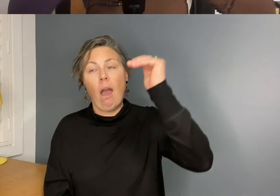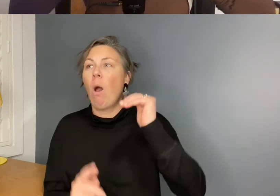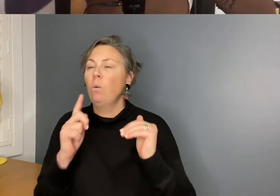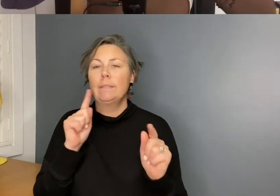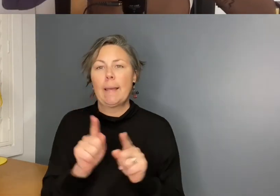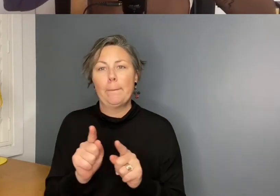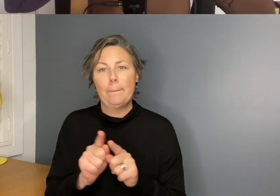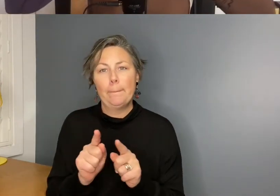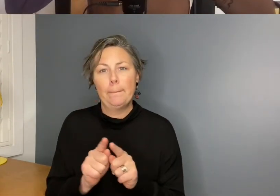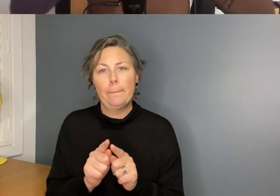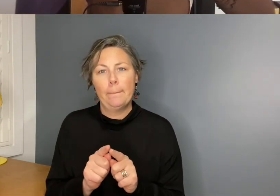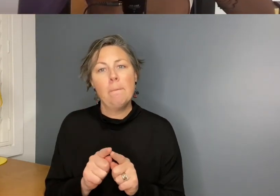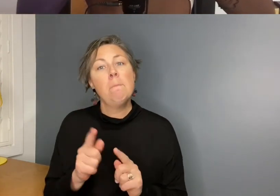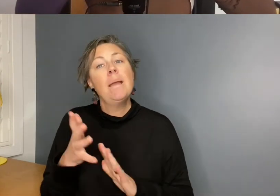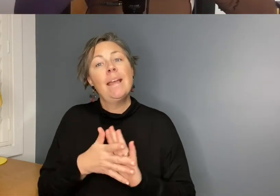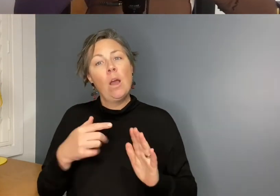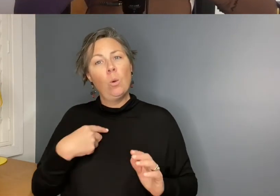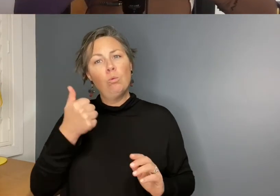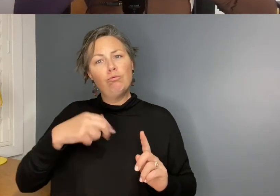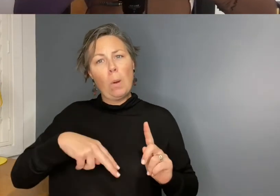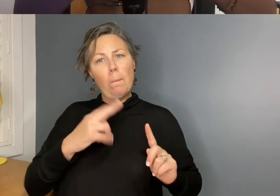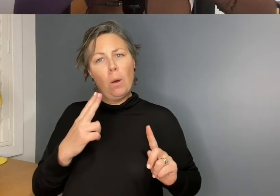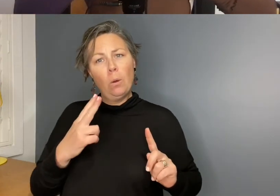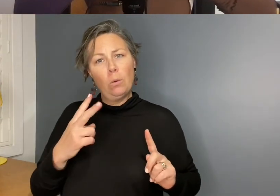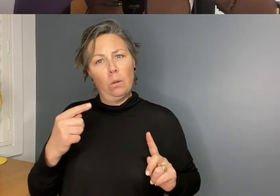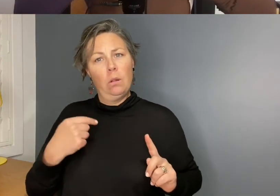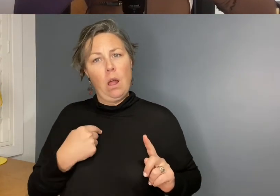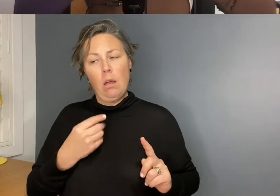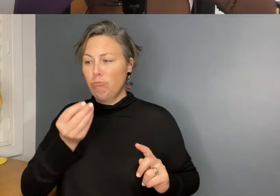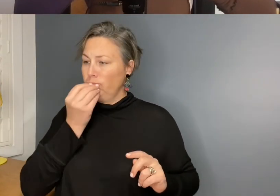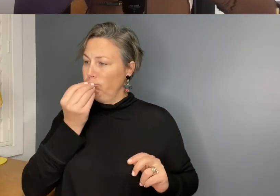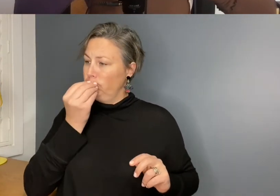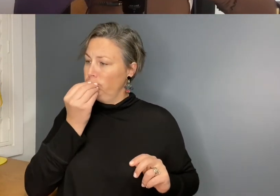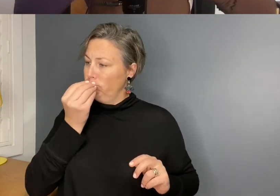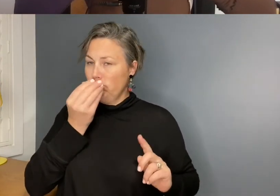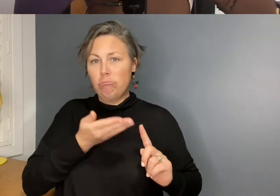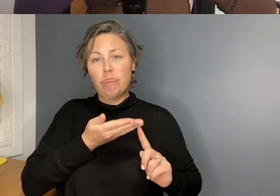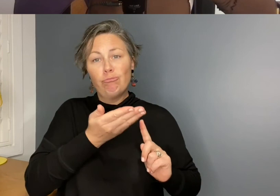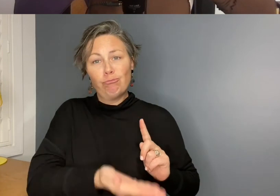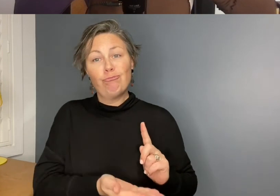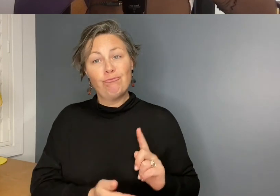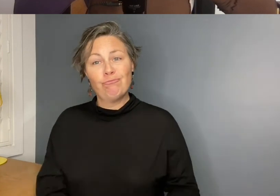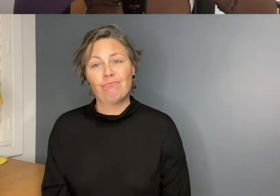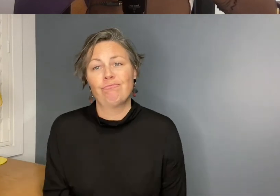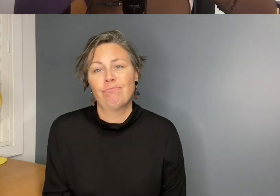the kind of diet that you want your child to grow up to eat, then that's likely going to be what they grow up to eat.